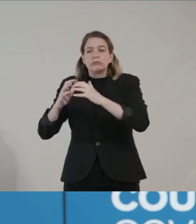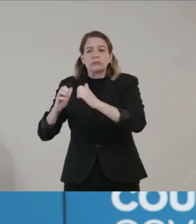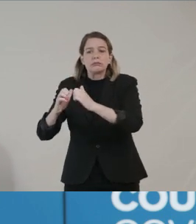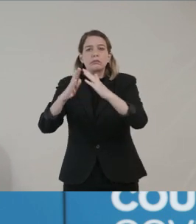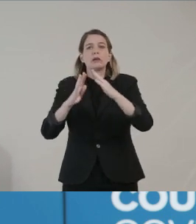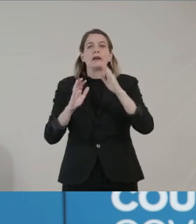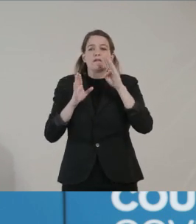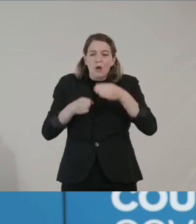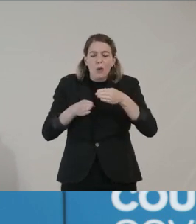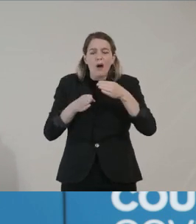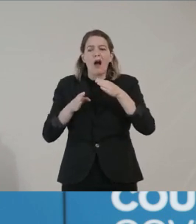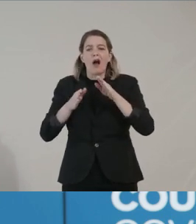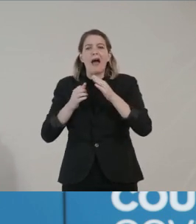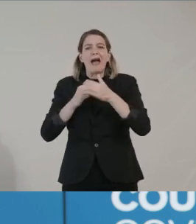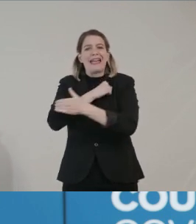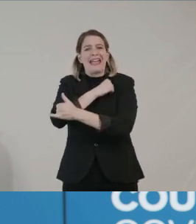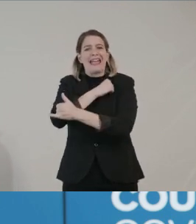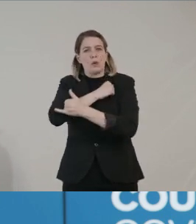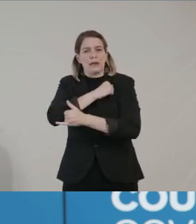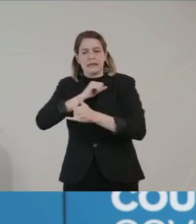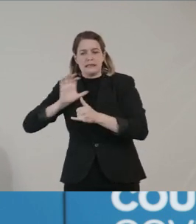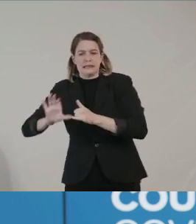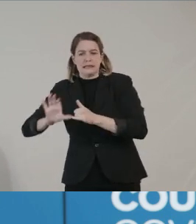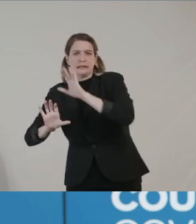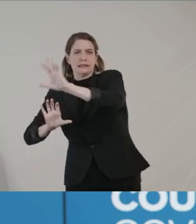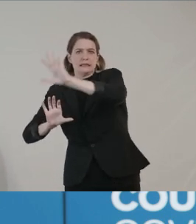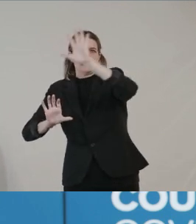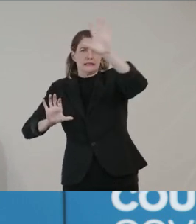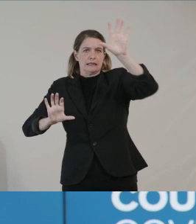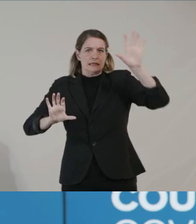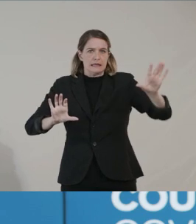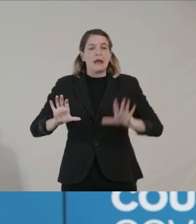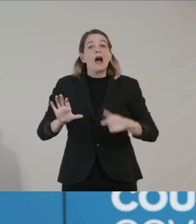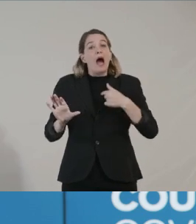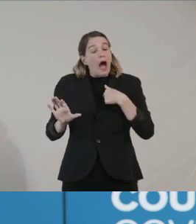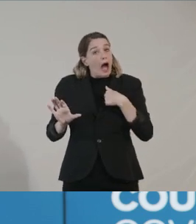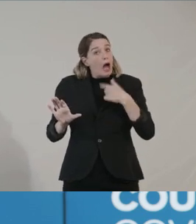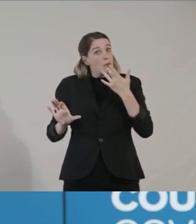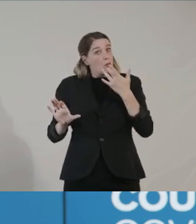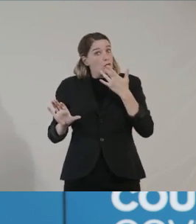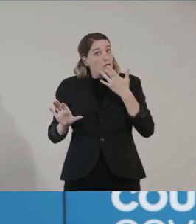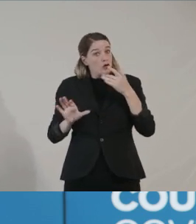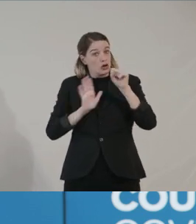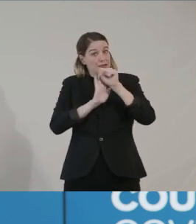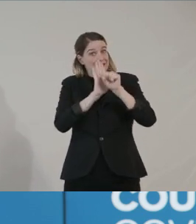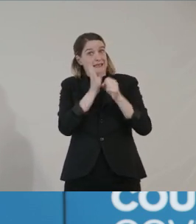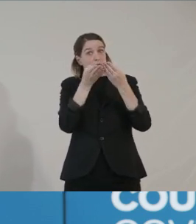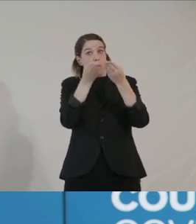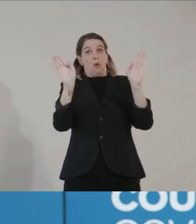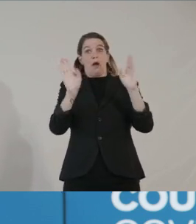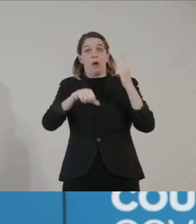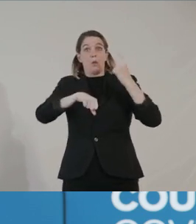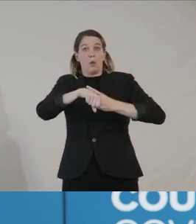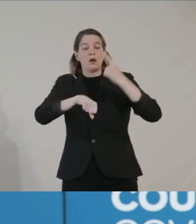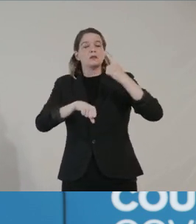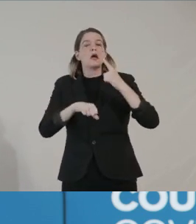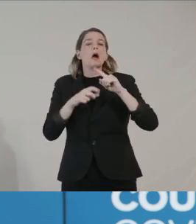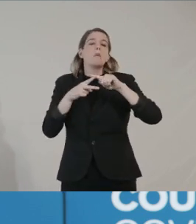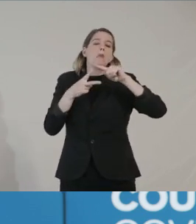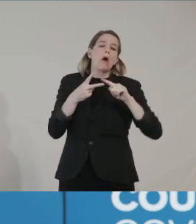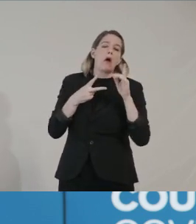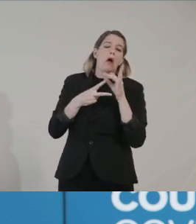my preference is to do things statewide. We do have the option to do things county by county